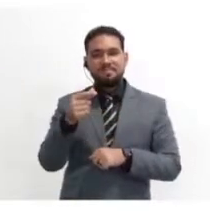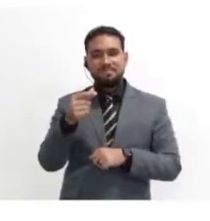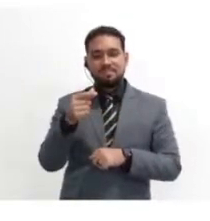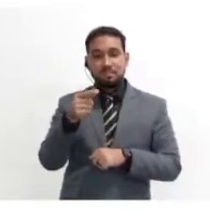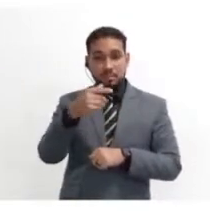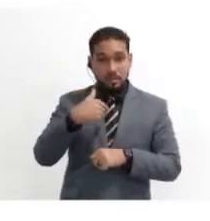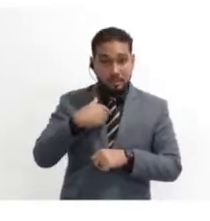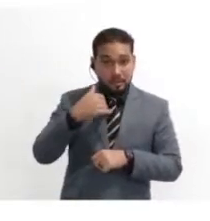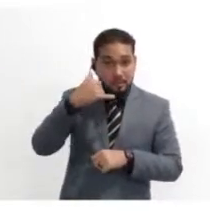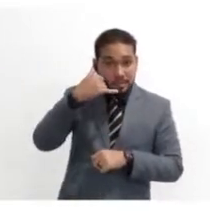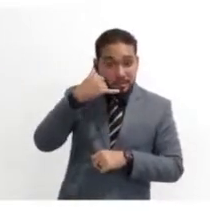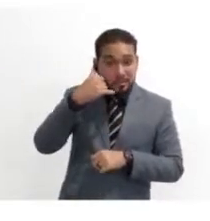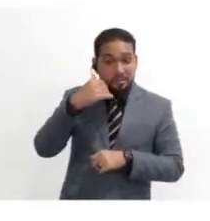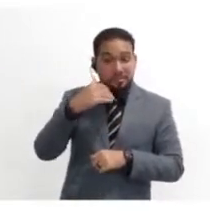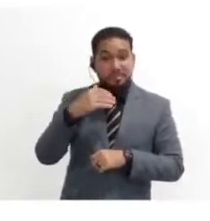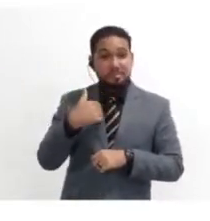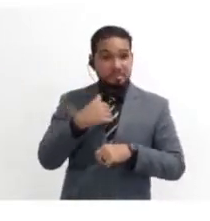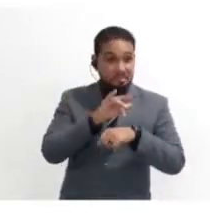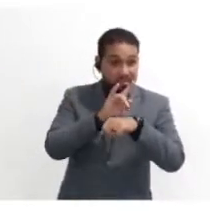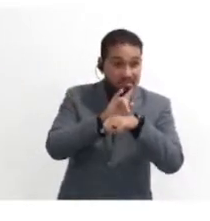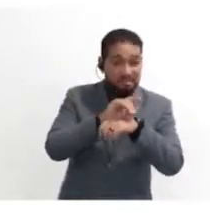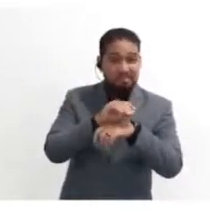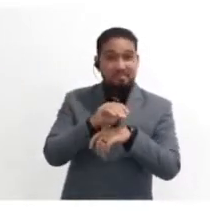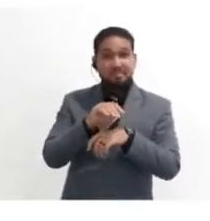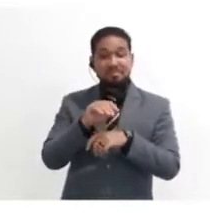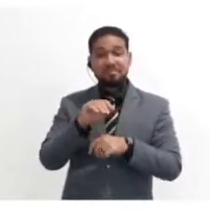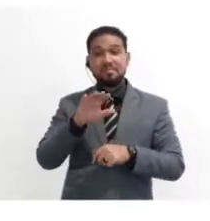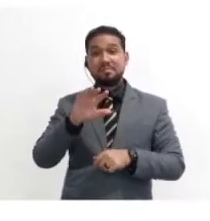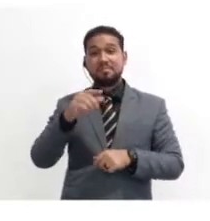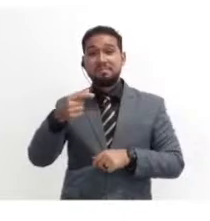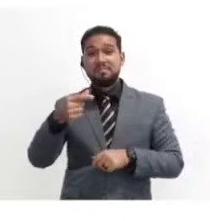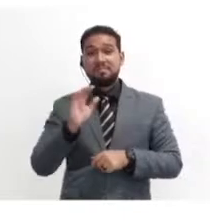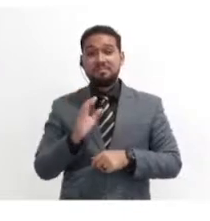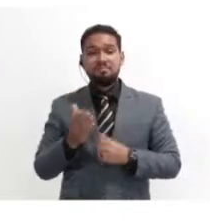have 2 or maybe even 3 antennas that look like this inside your phone.